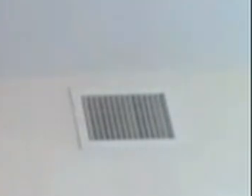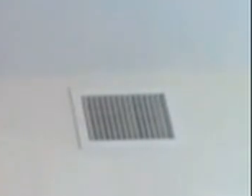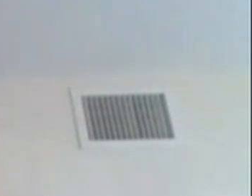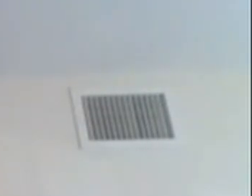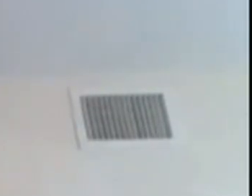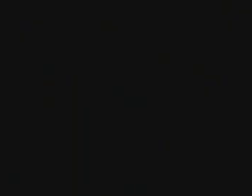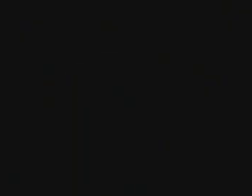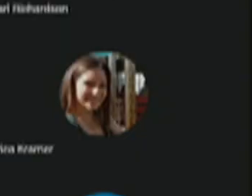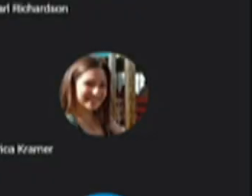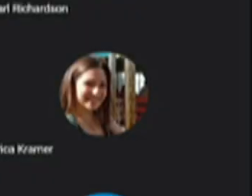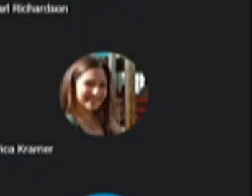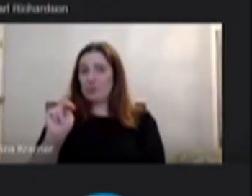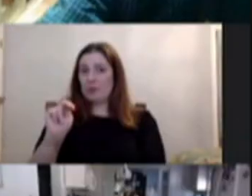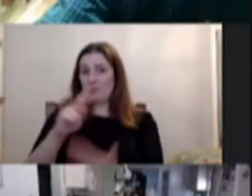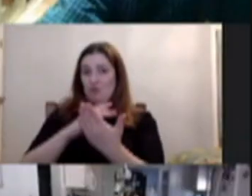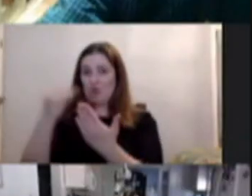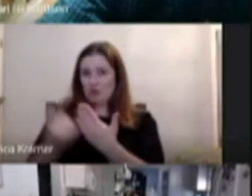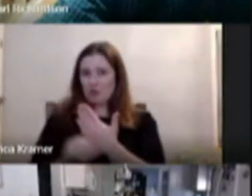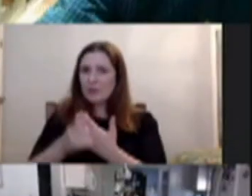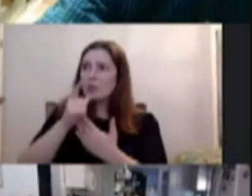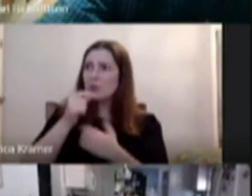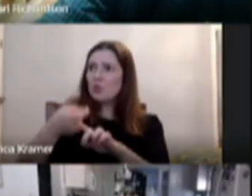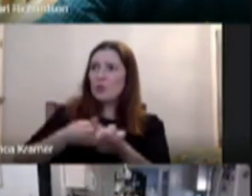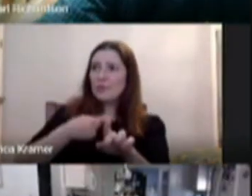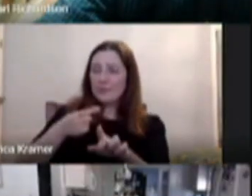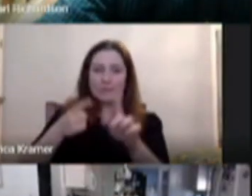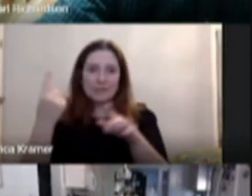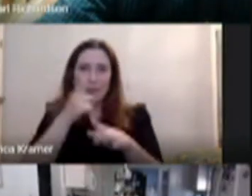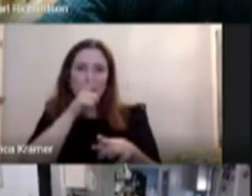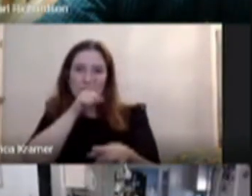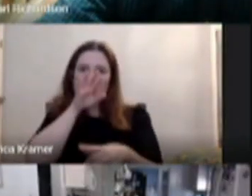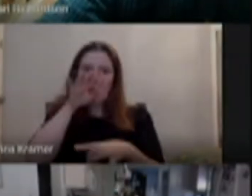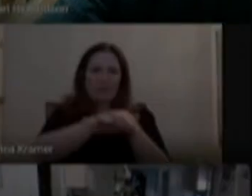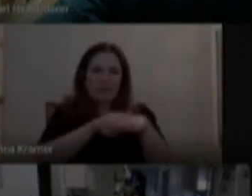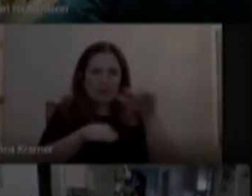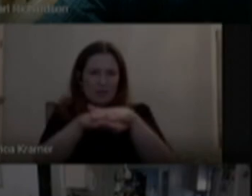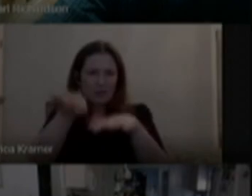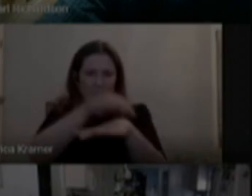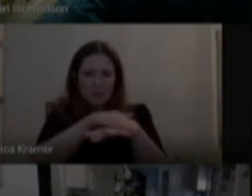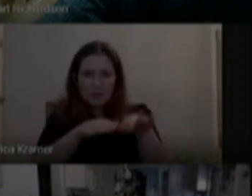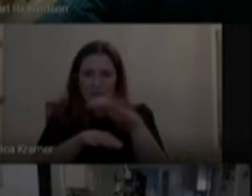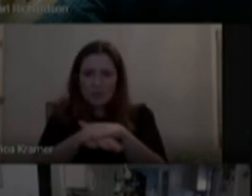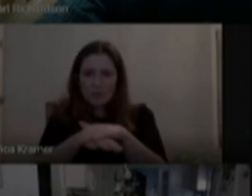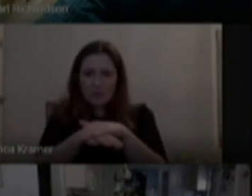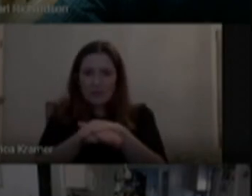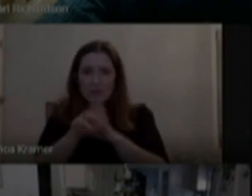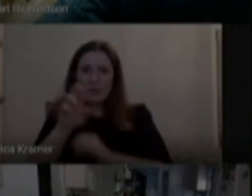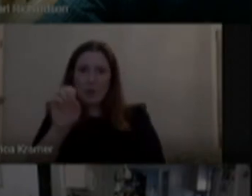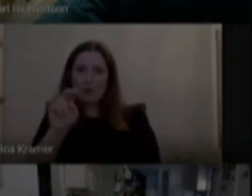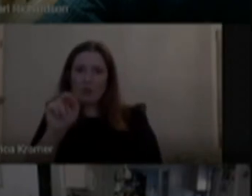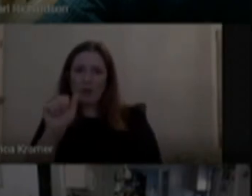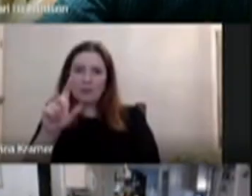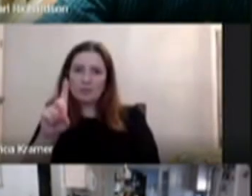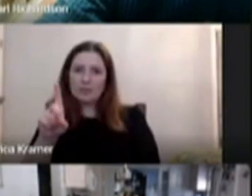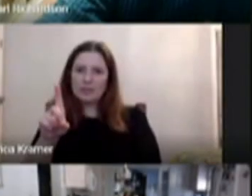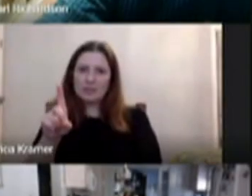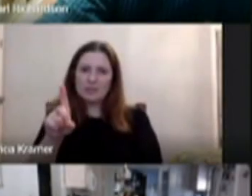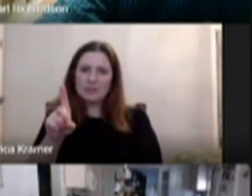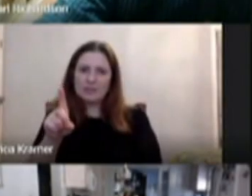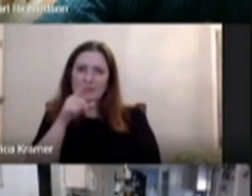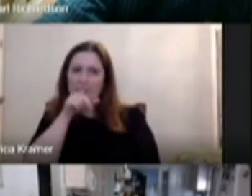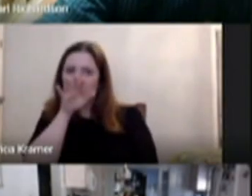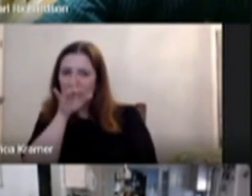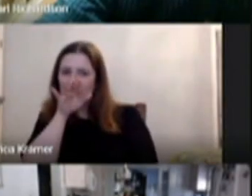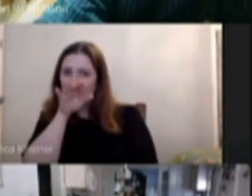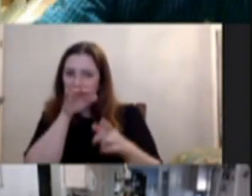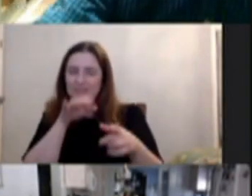sure who from Shut all the wings. I'm not sure who Kind of had to call you. from the Public